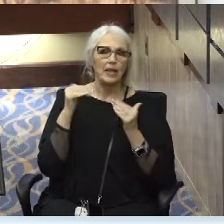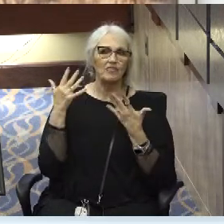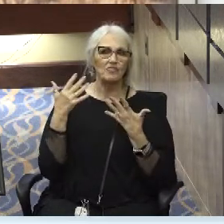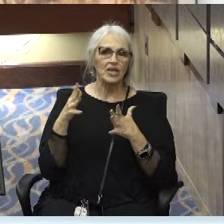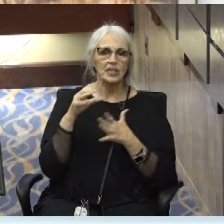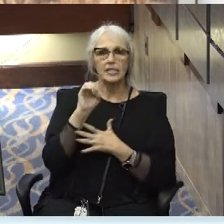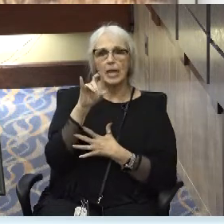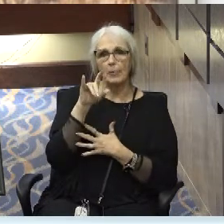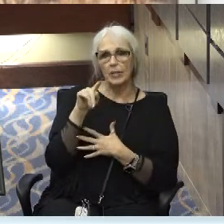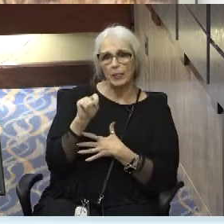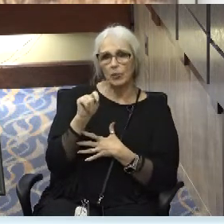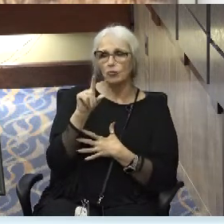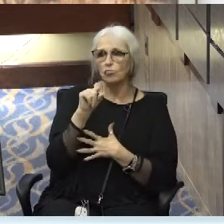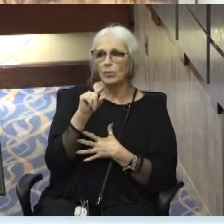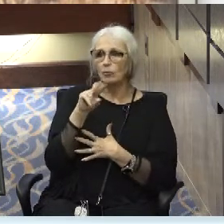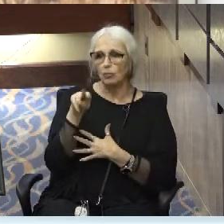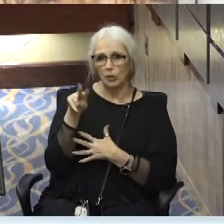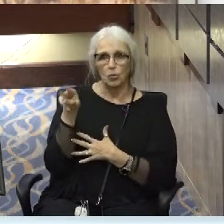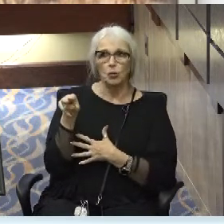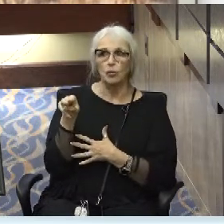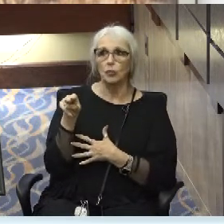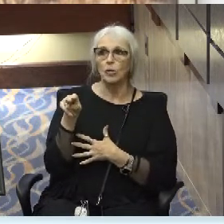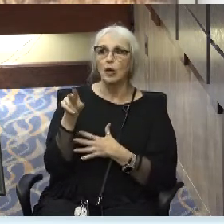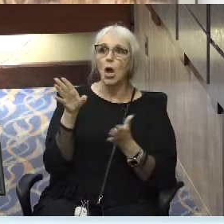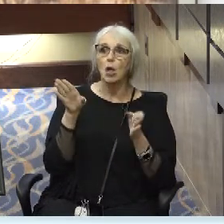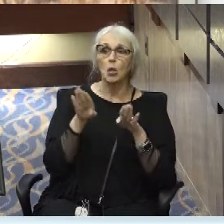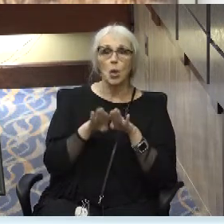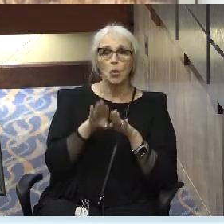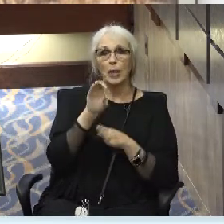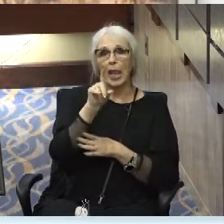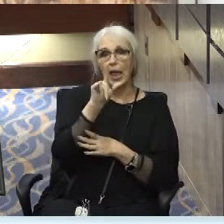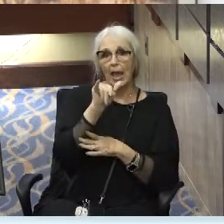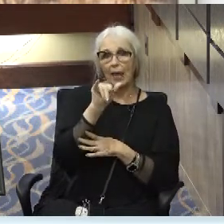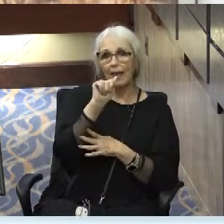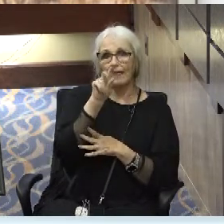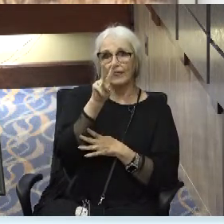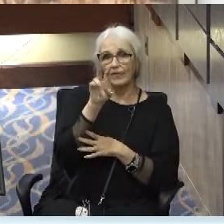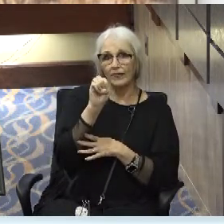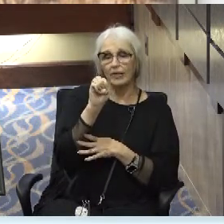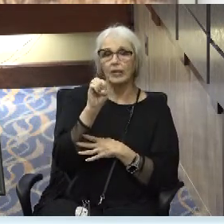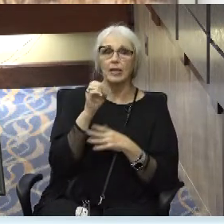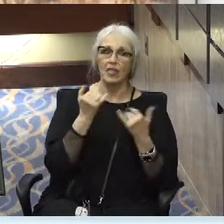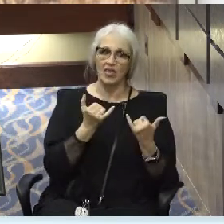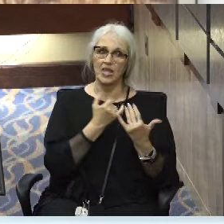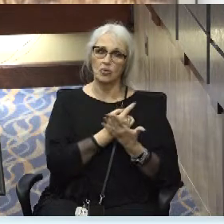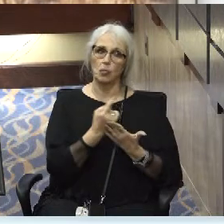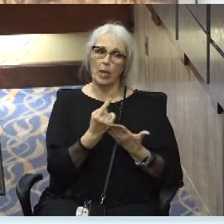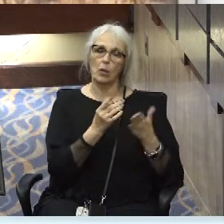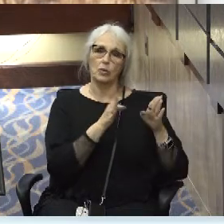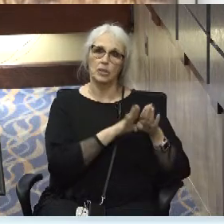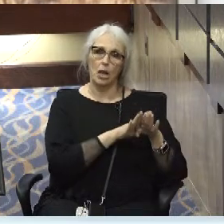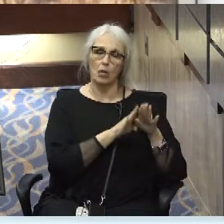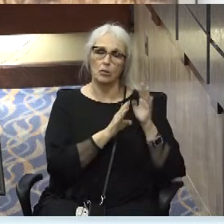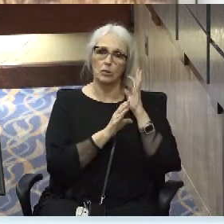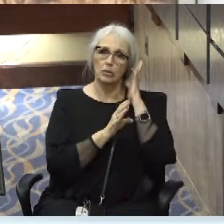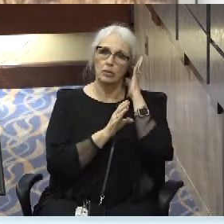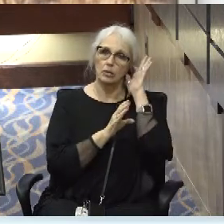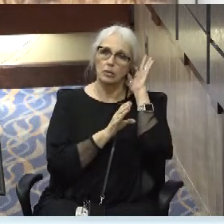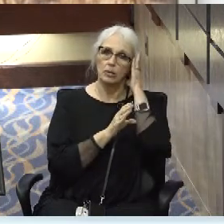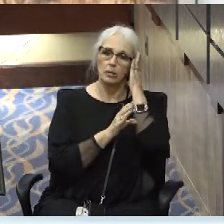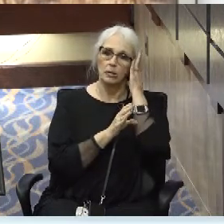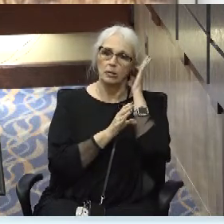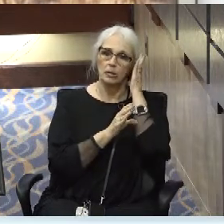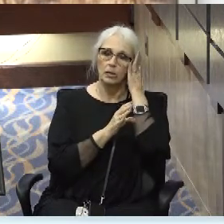August or September of 2022. Closure of Clay Avenue. Clay Avenue was closed this week. And eventually